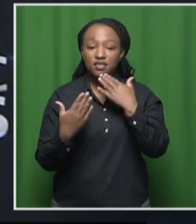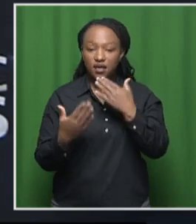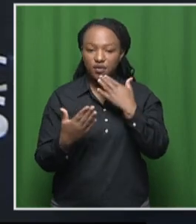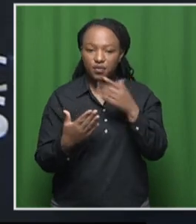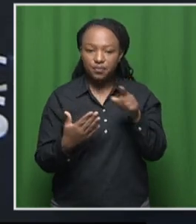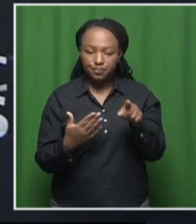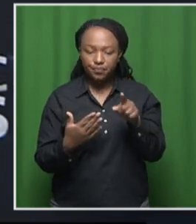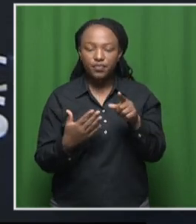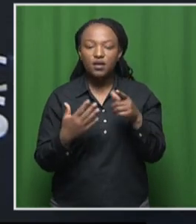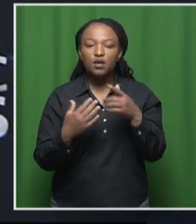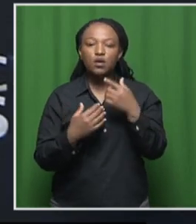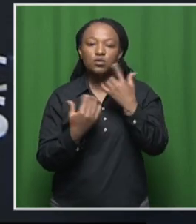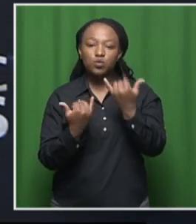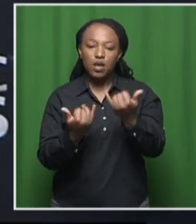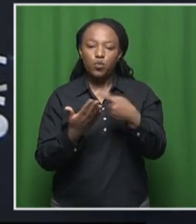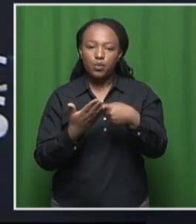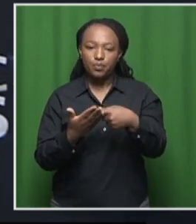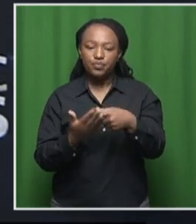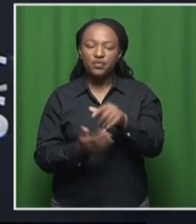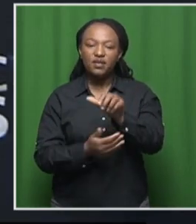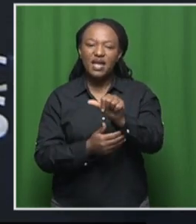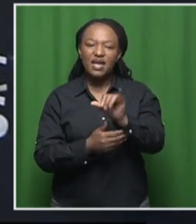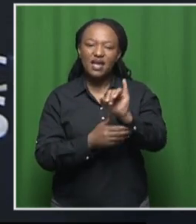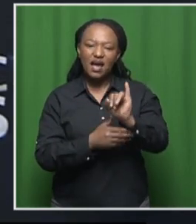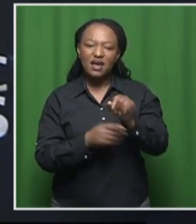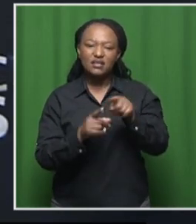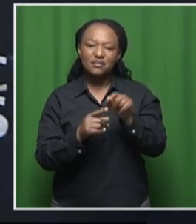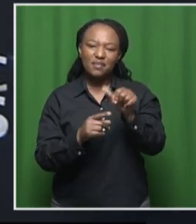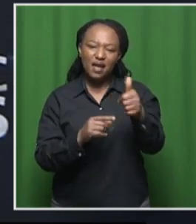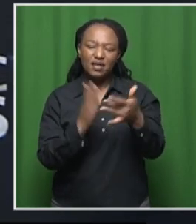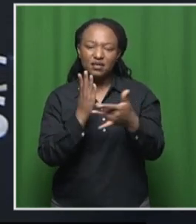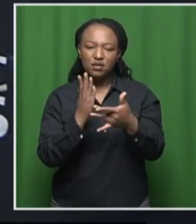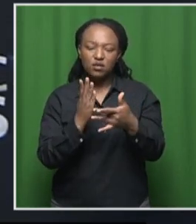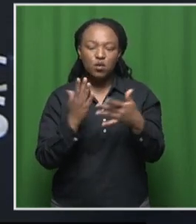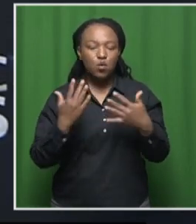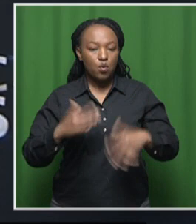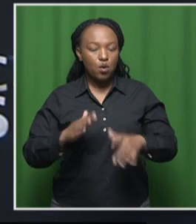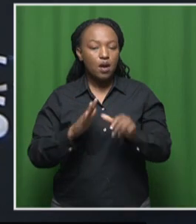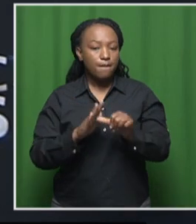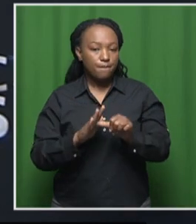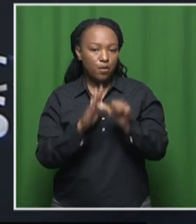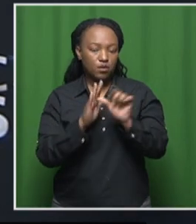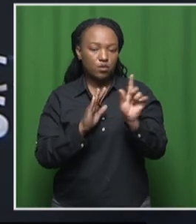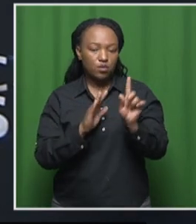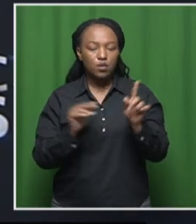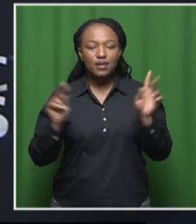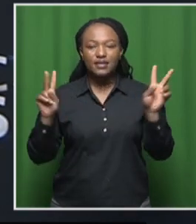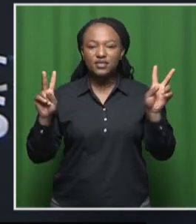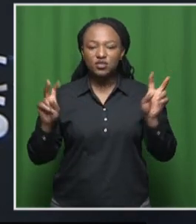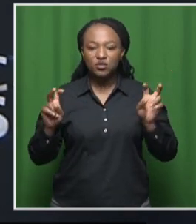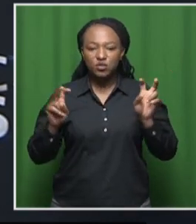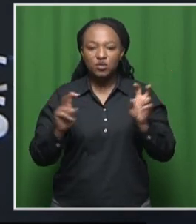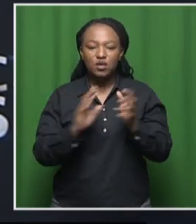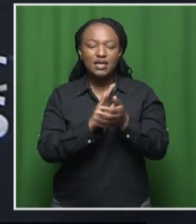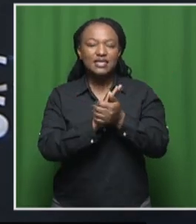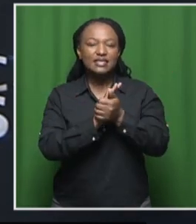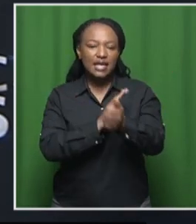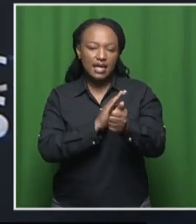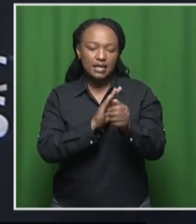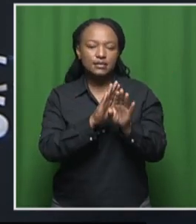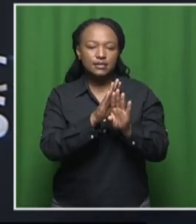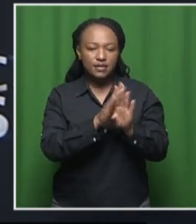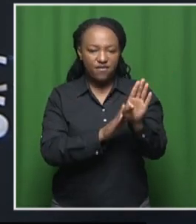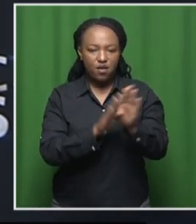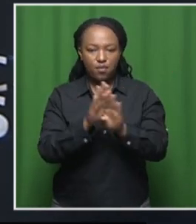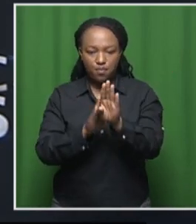we're talking about artificial intelligence and other digital technologies, but very importantly is the issue of skills development